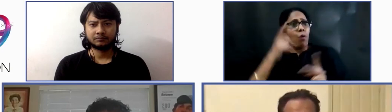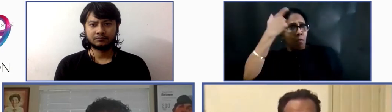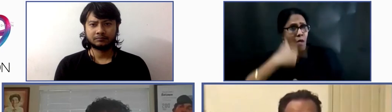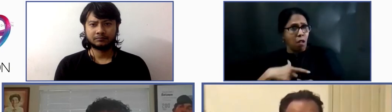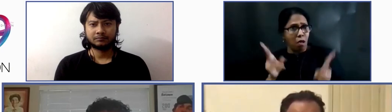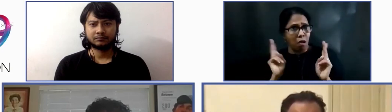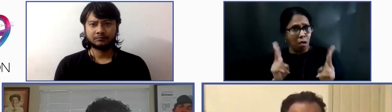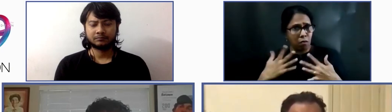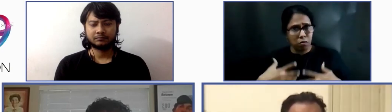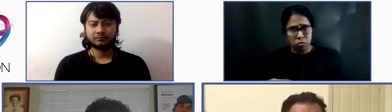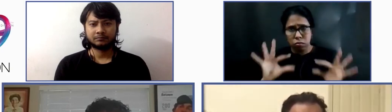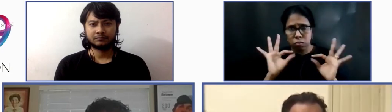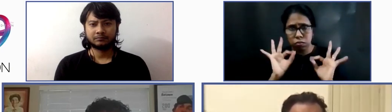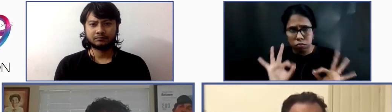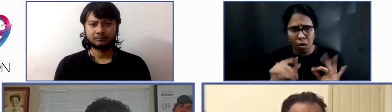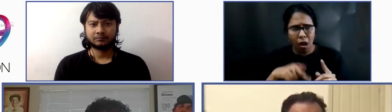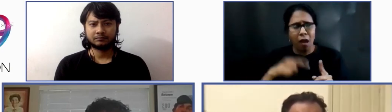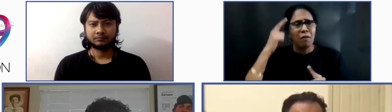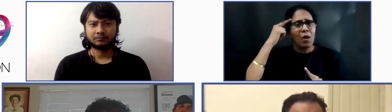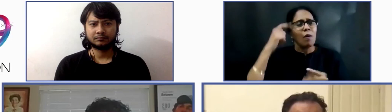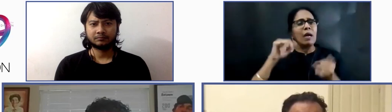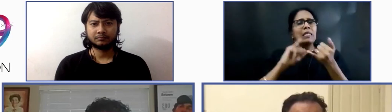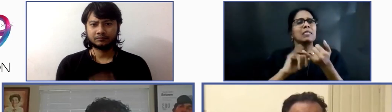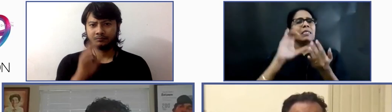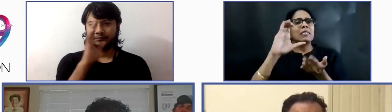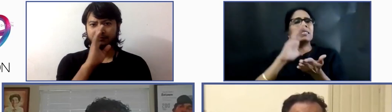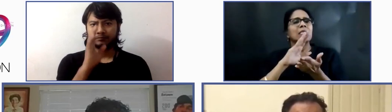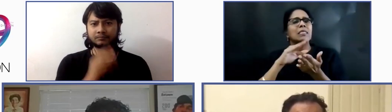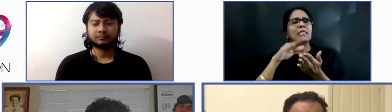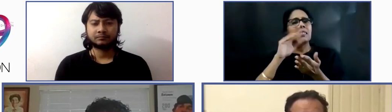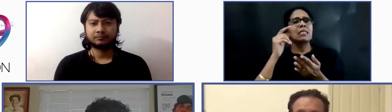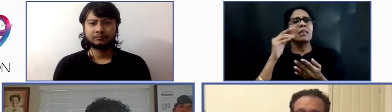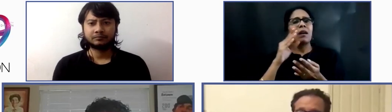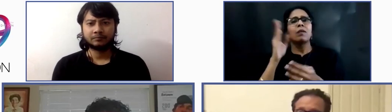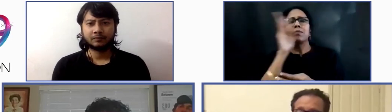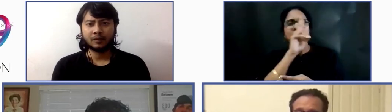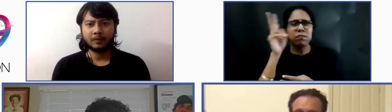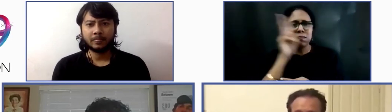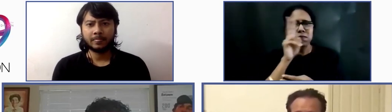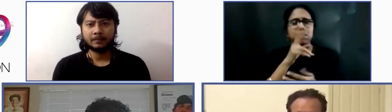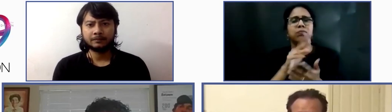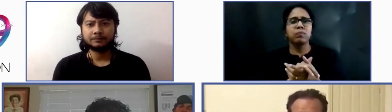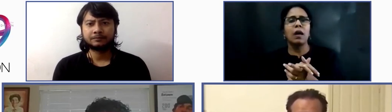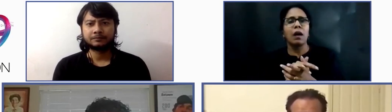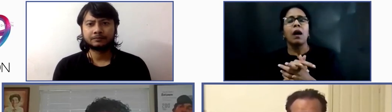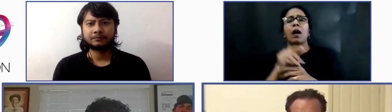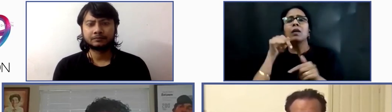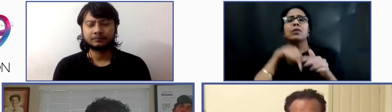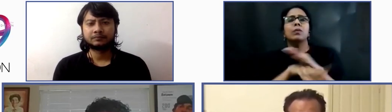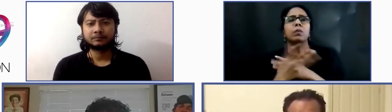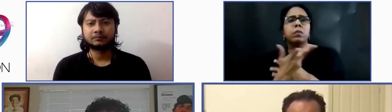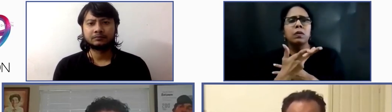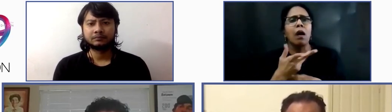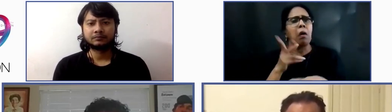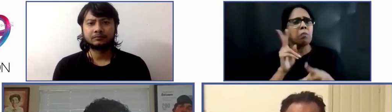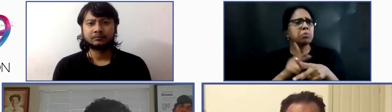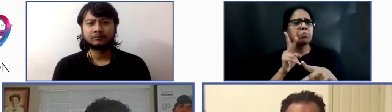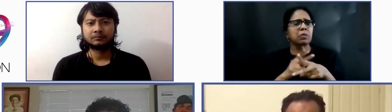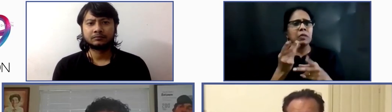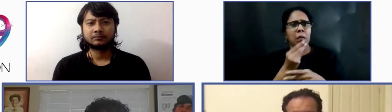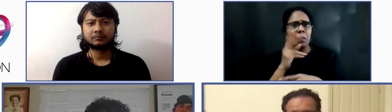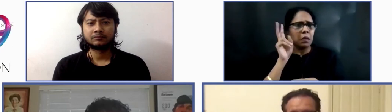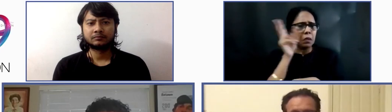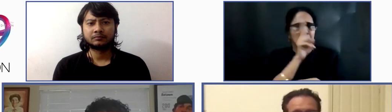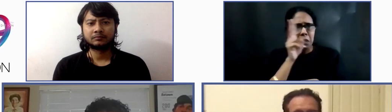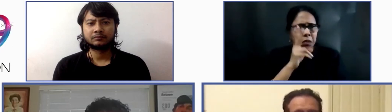that our schizophrenia, for example, doesn't have to be a constant thing. We all get schizophrenic at times. You know,